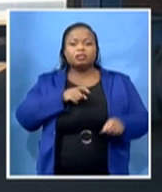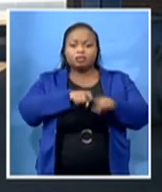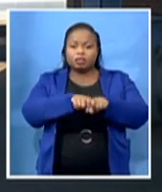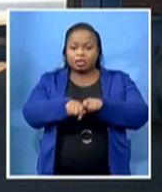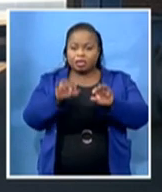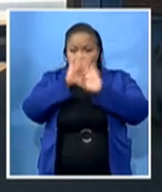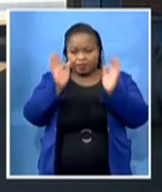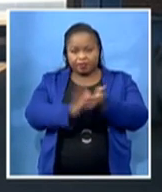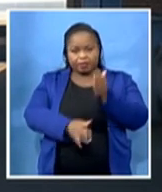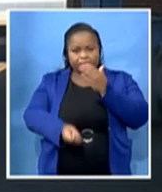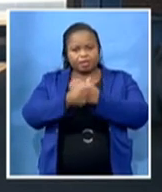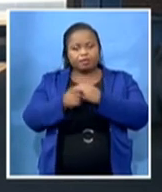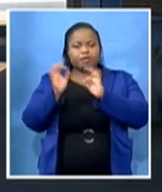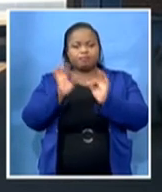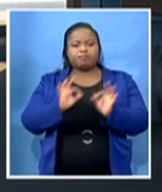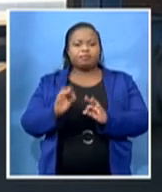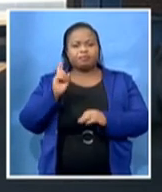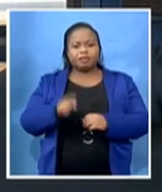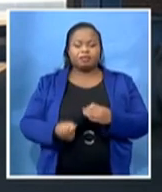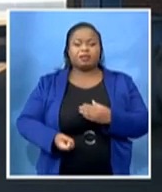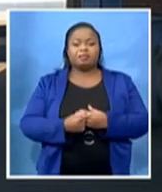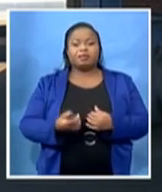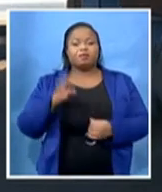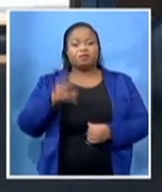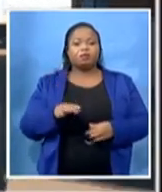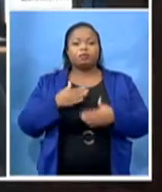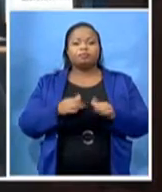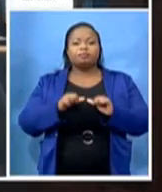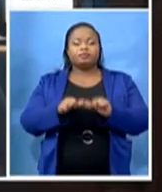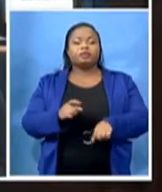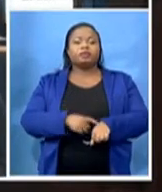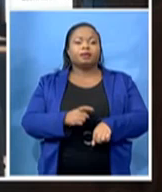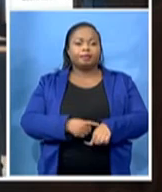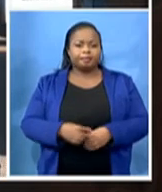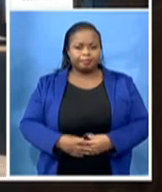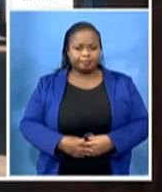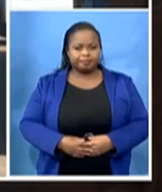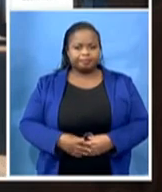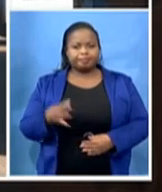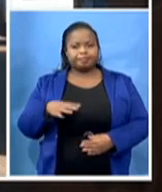done is completed on time. That is it from me for now. It's back to you in the studio.